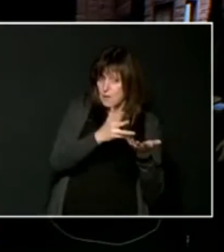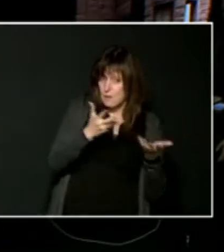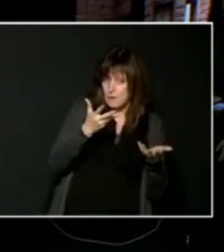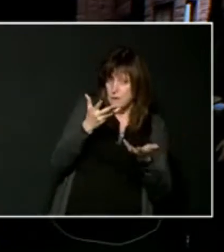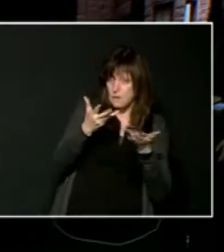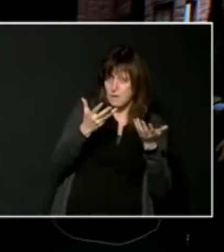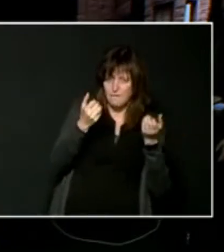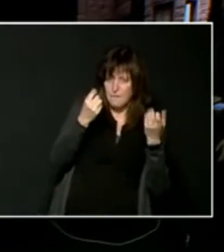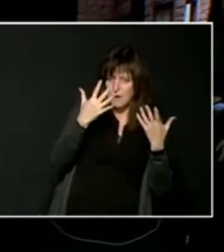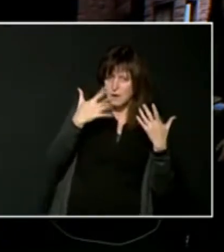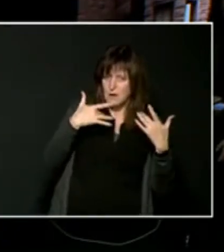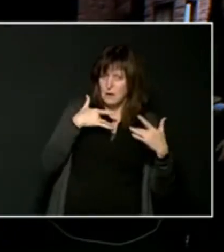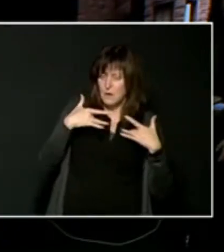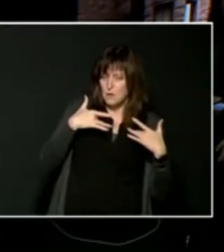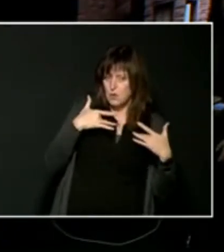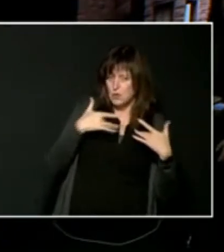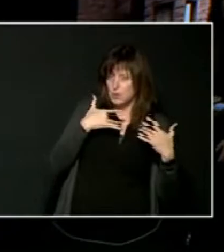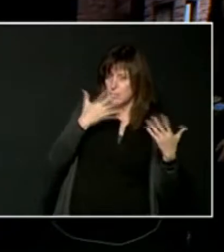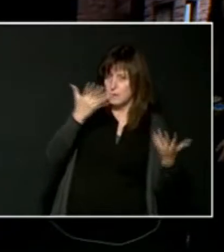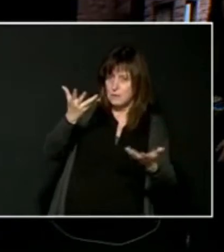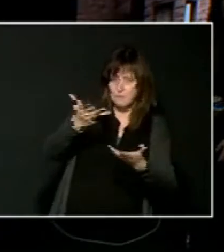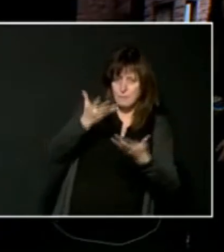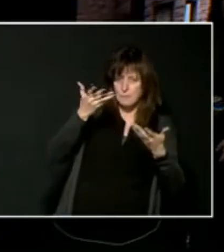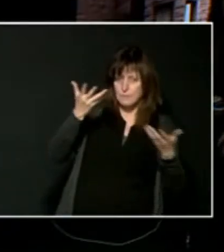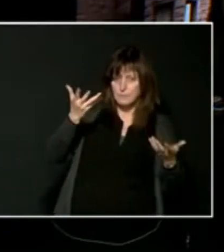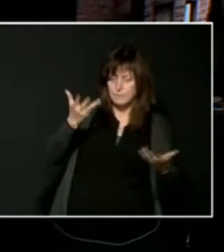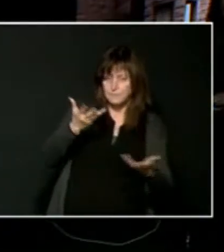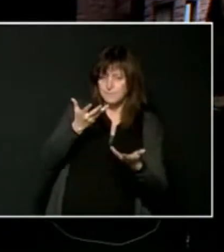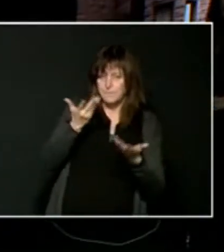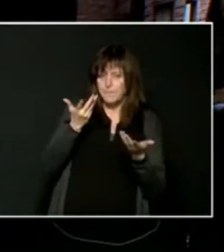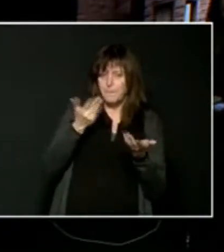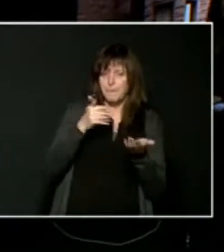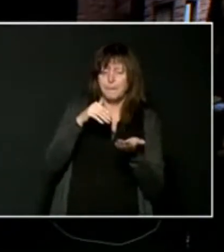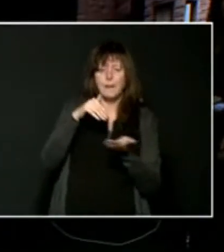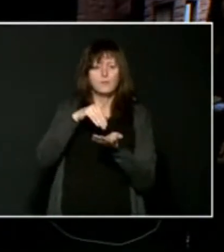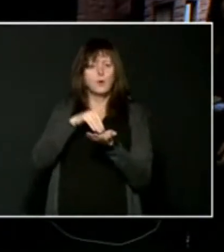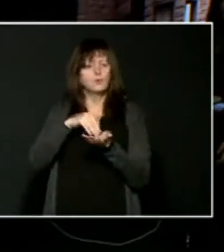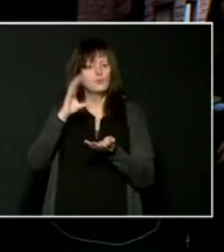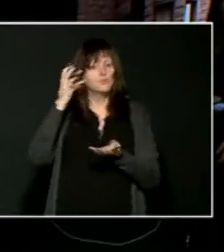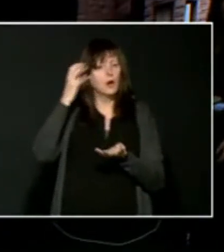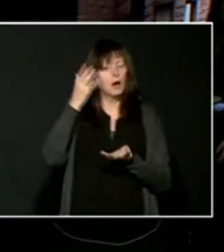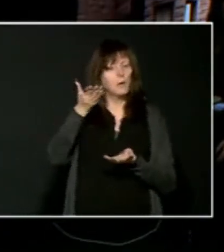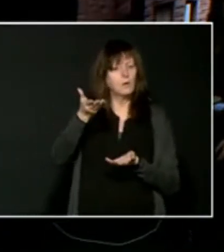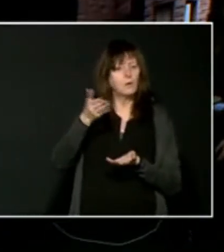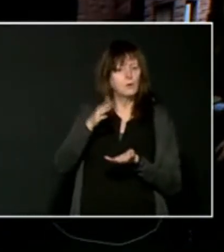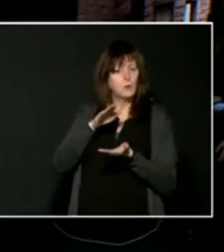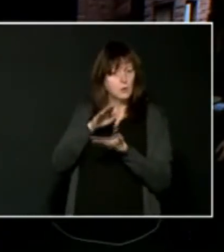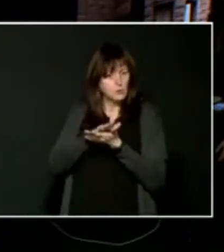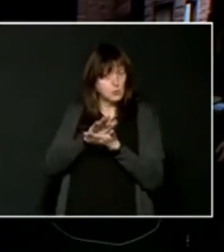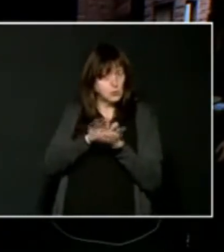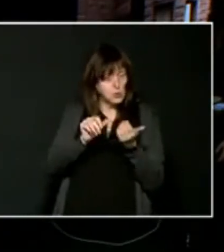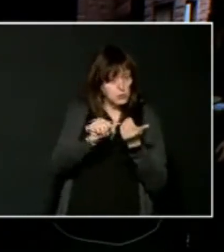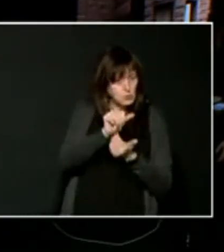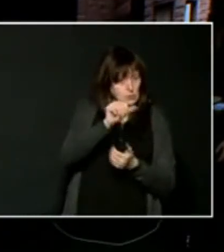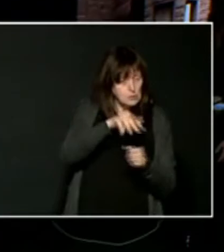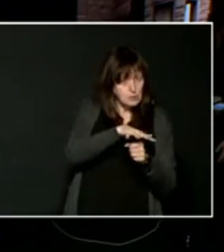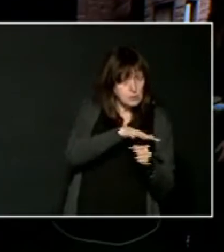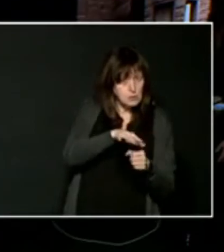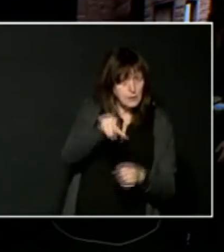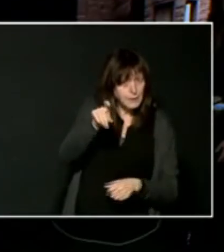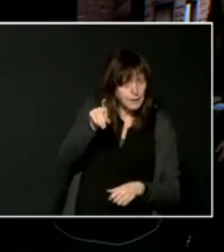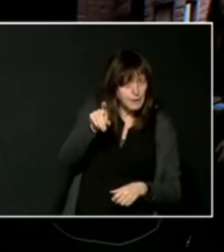right now. So what are you seeing in schools, Dr. Brown? Are they a risky environment? What needs to be done?